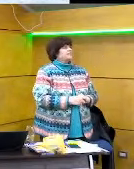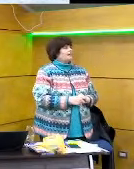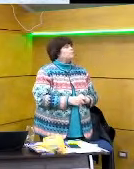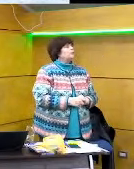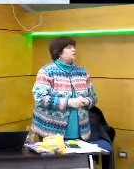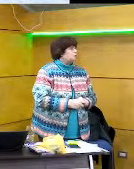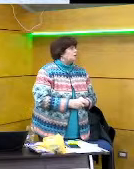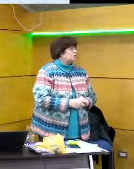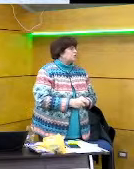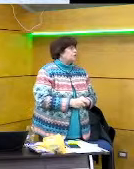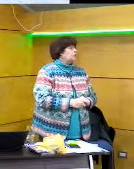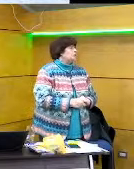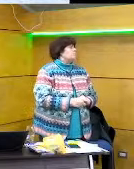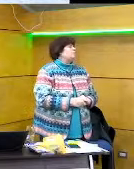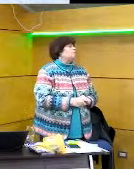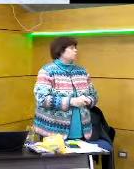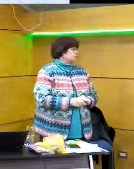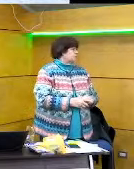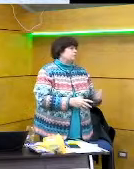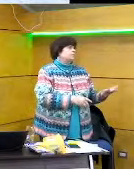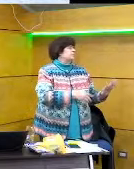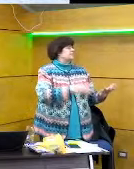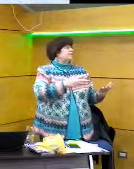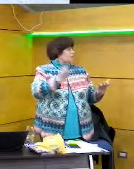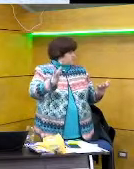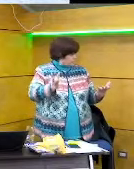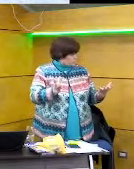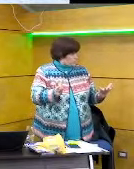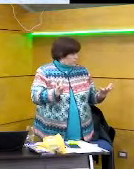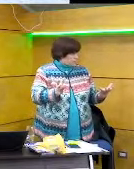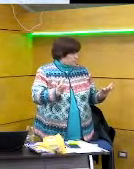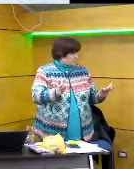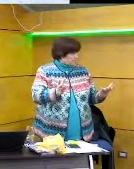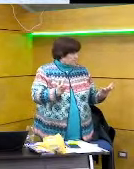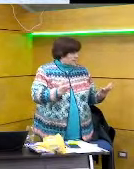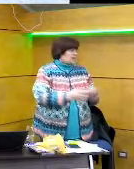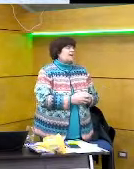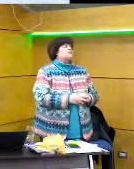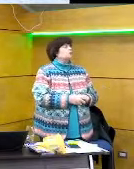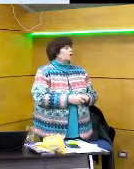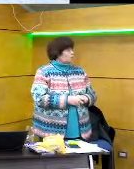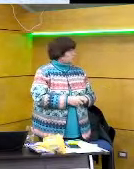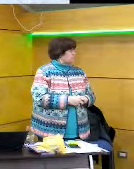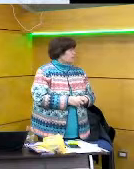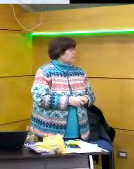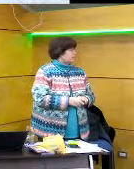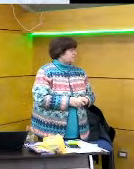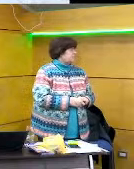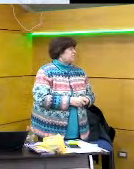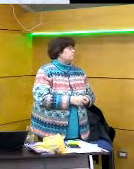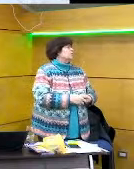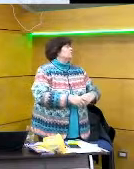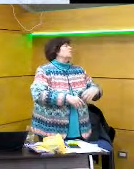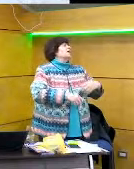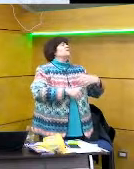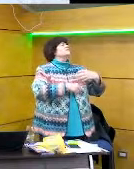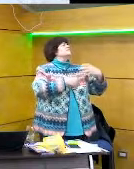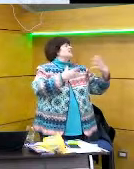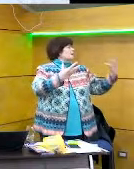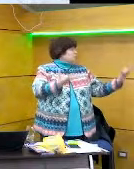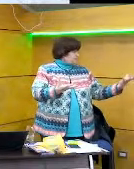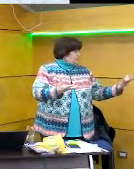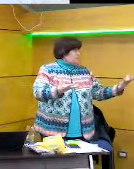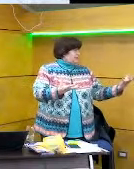and decide what you want to do before you send off your scoring. And you're always a part of a team, so you're not